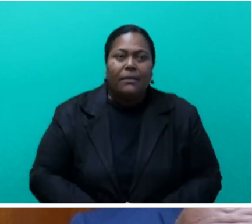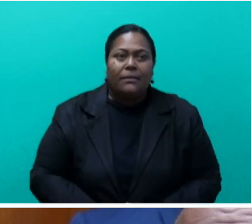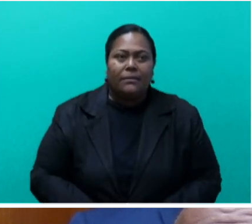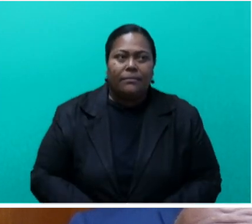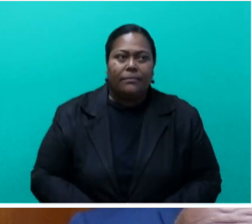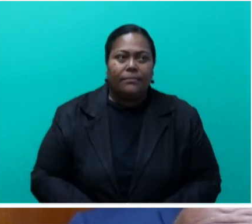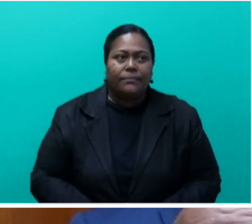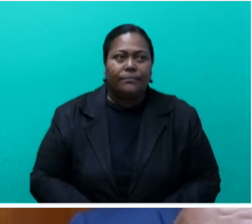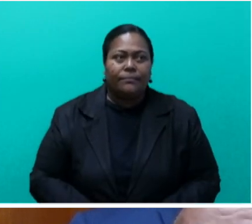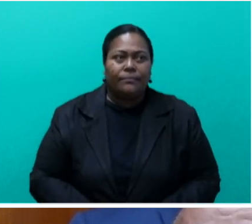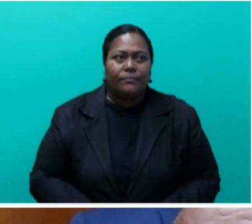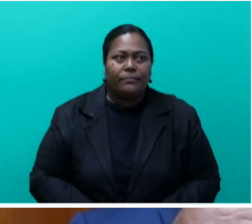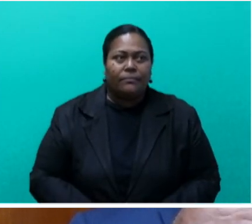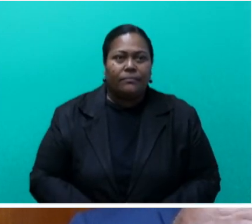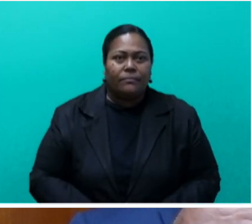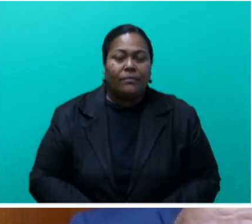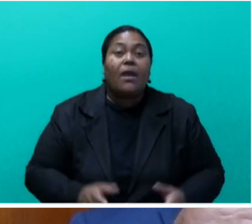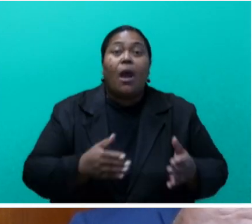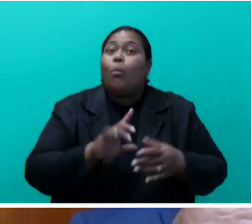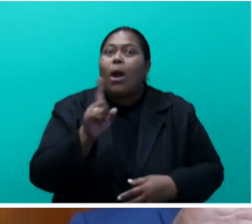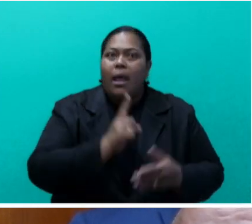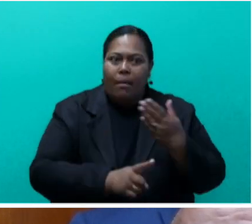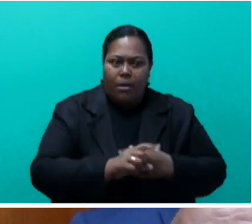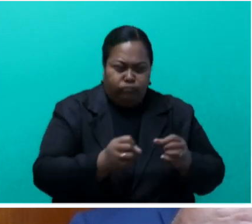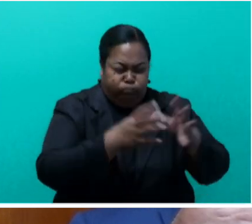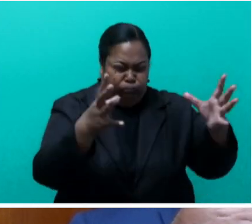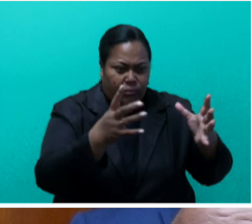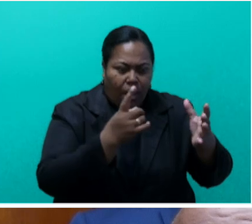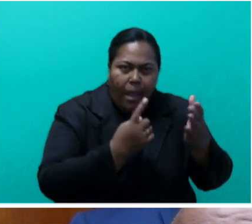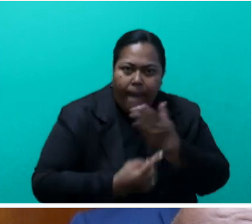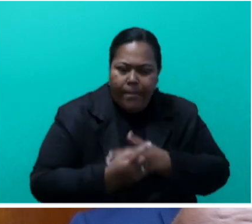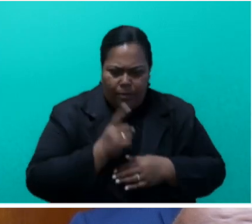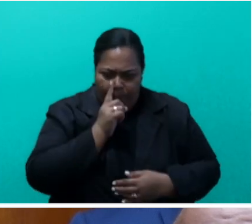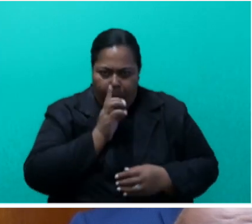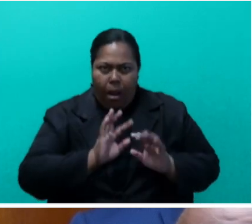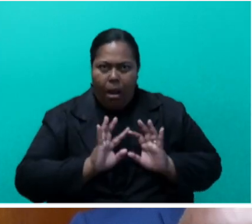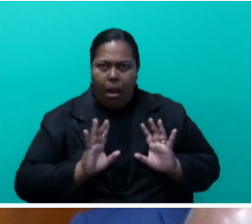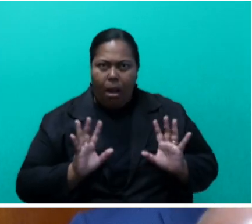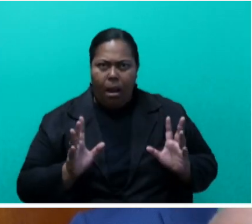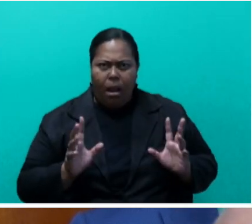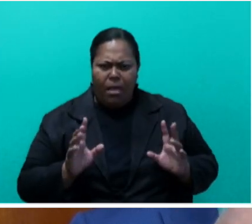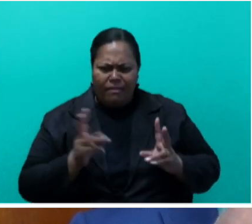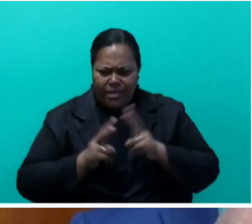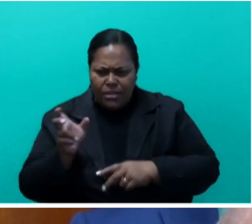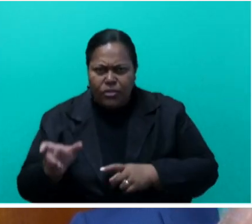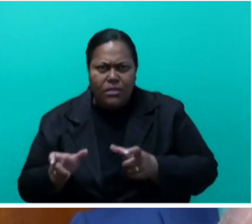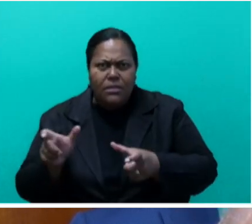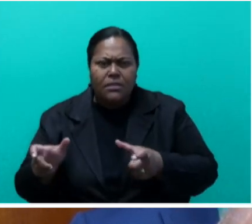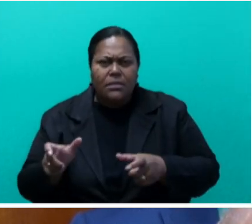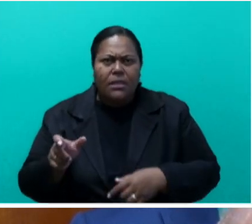and the immediate fallout, Honourable Speaker, and the villages in the nearby atoll ran